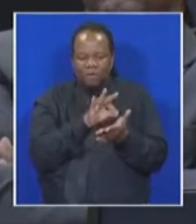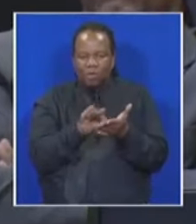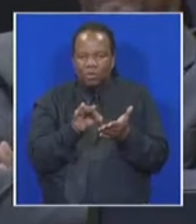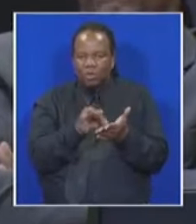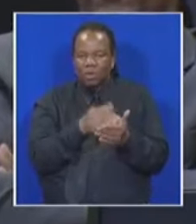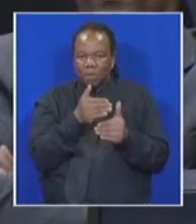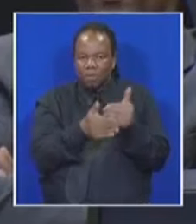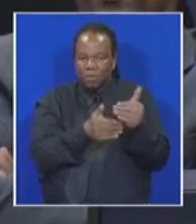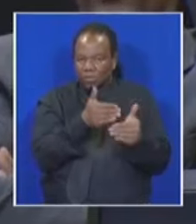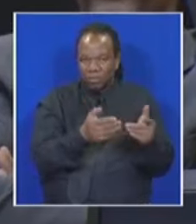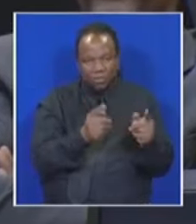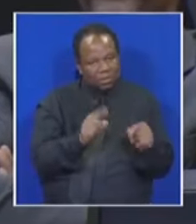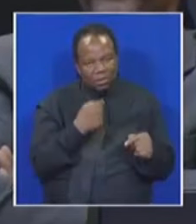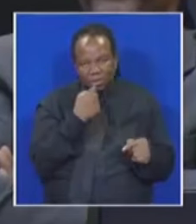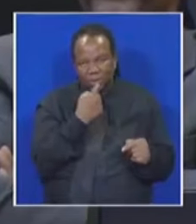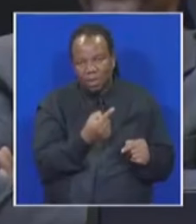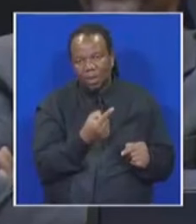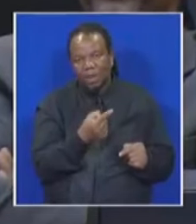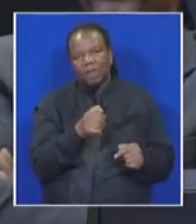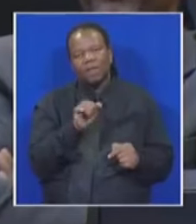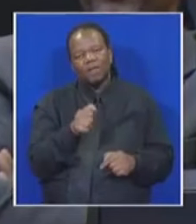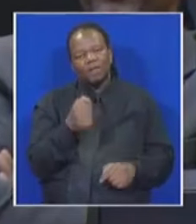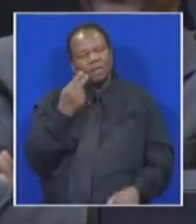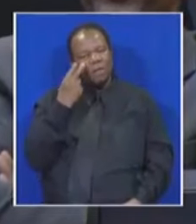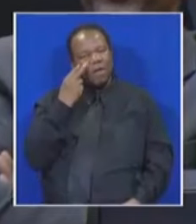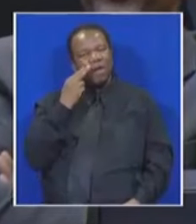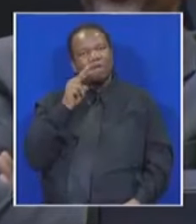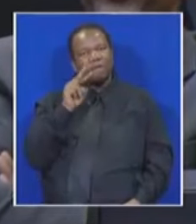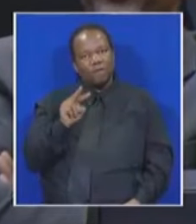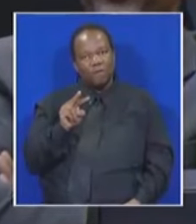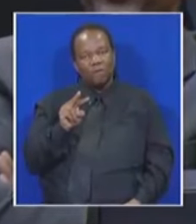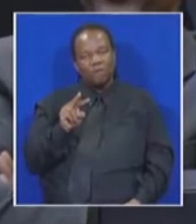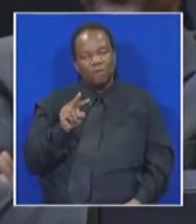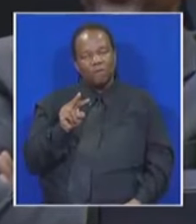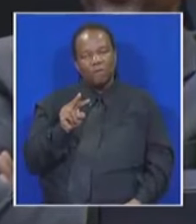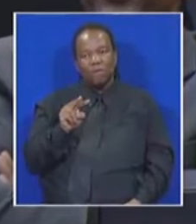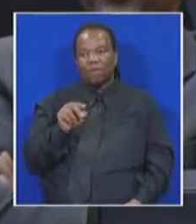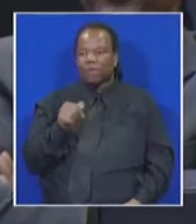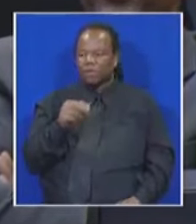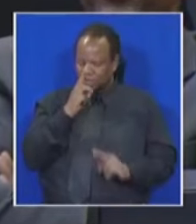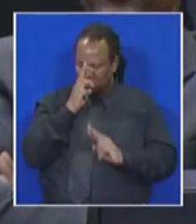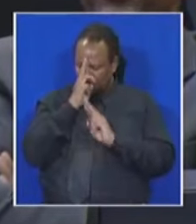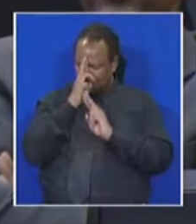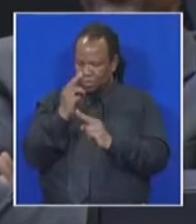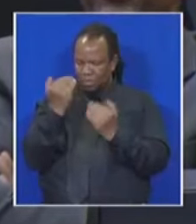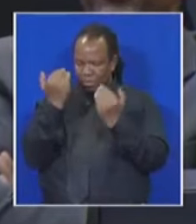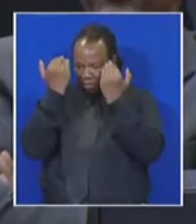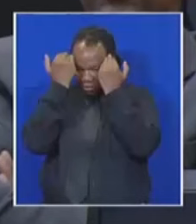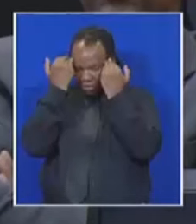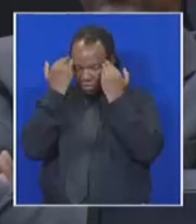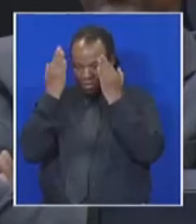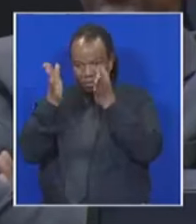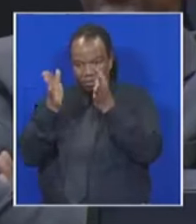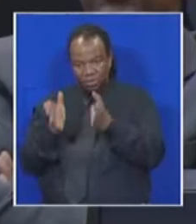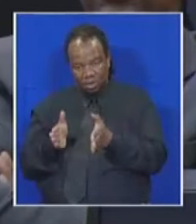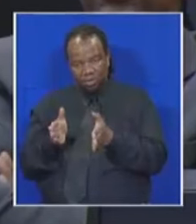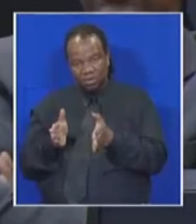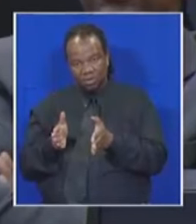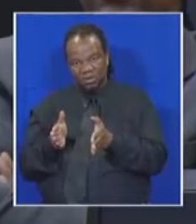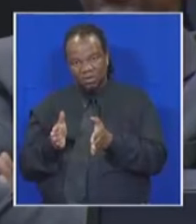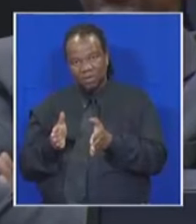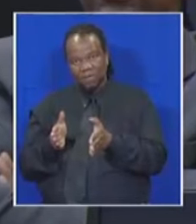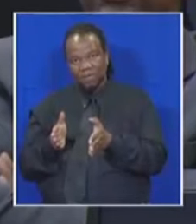my view, and that is the honorable judge, the effect of granting the relief sought in